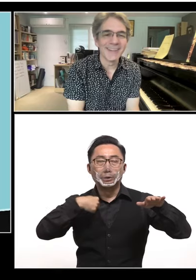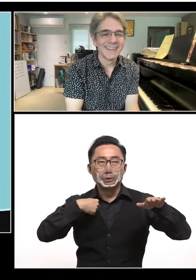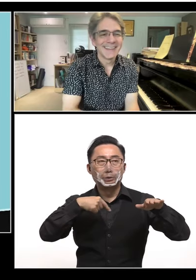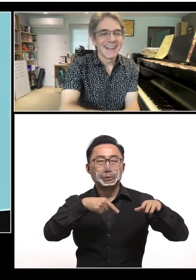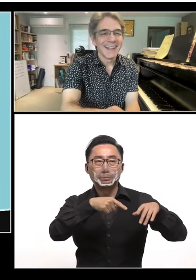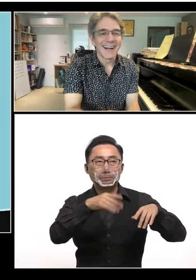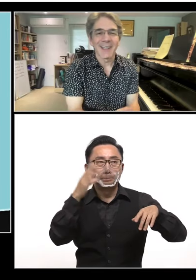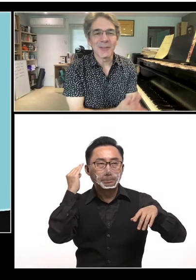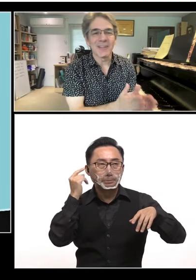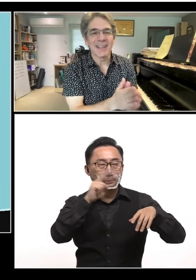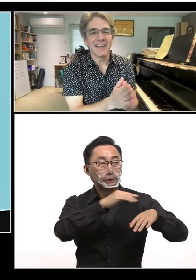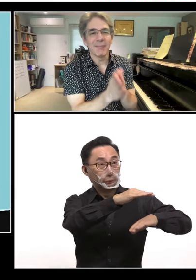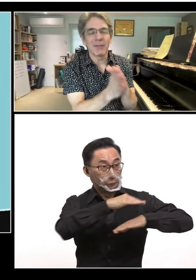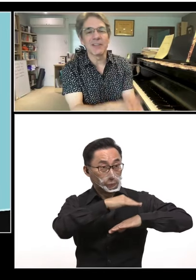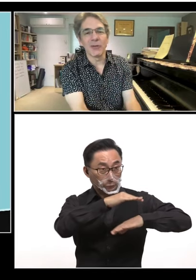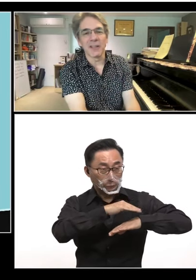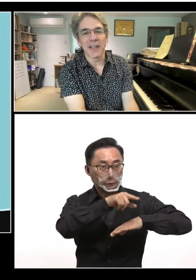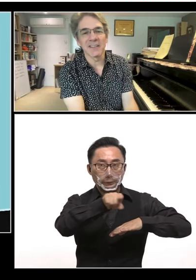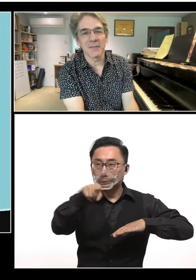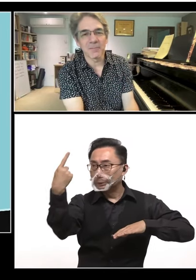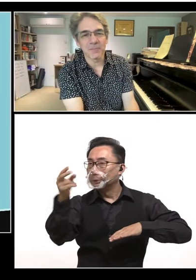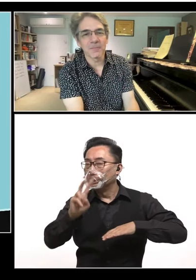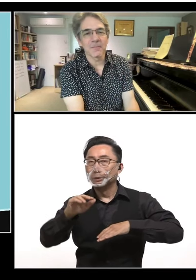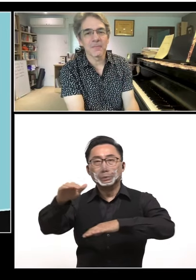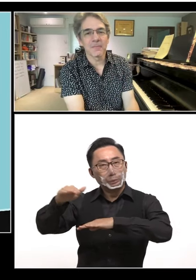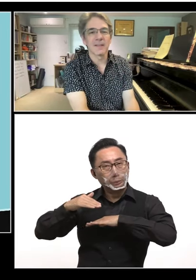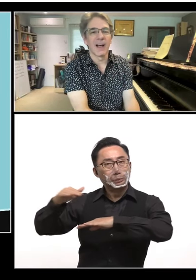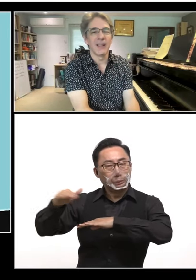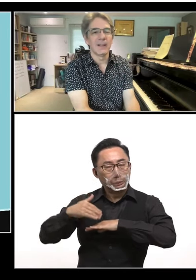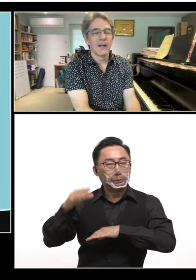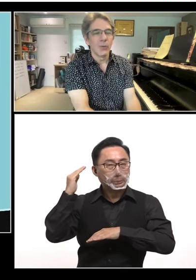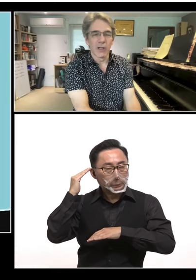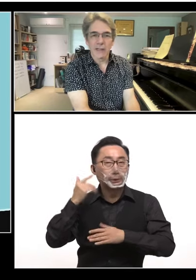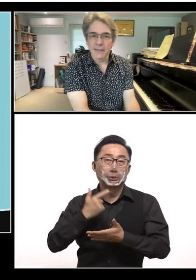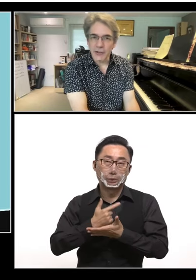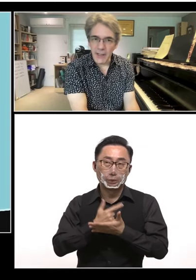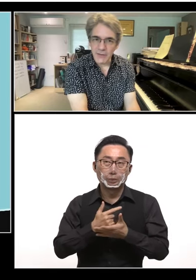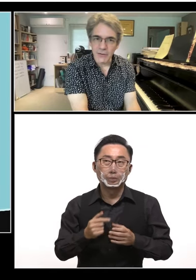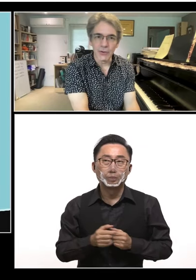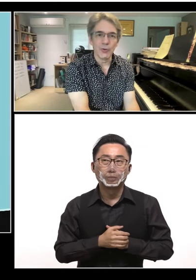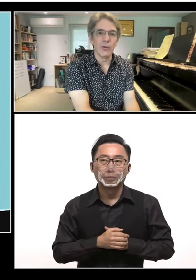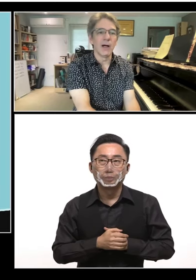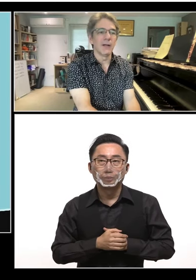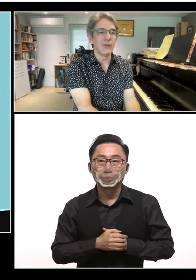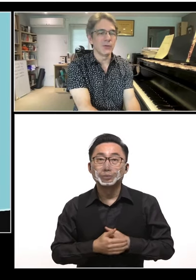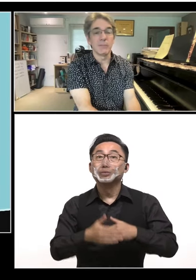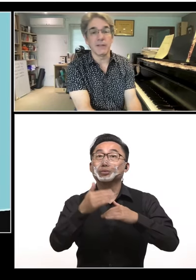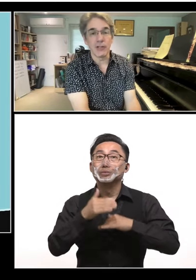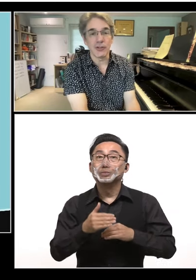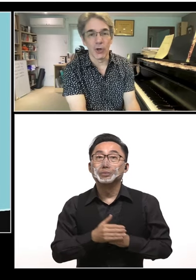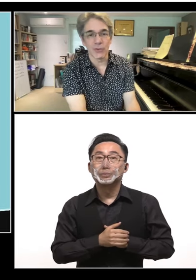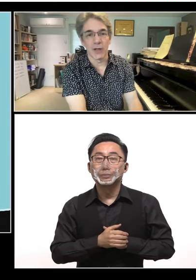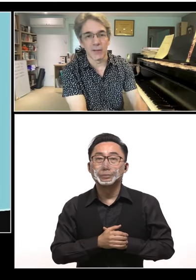more. I guess you could say that. Please go to the next slide. We also got the chance to do some